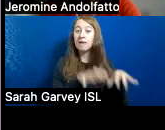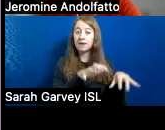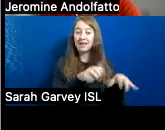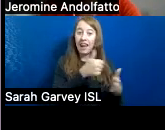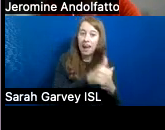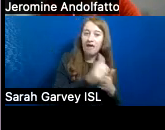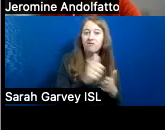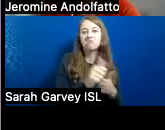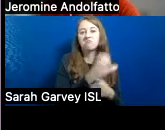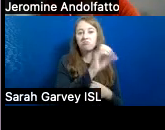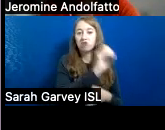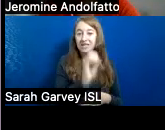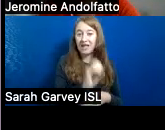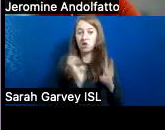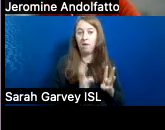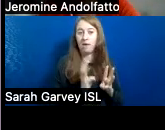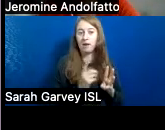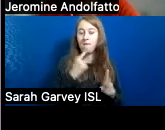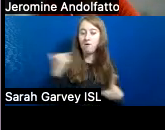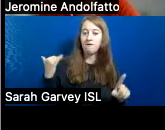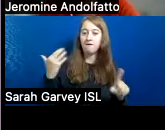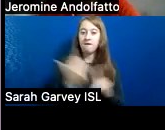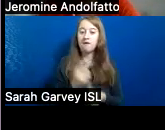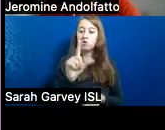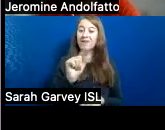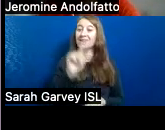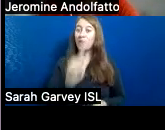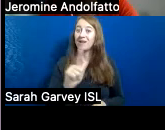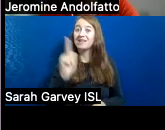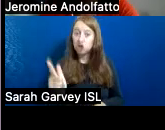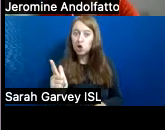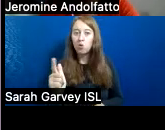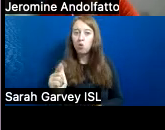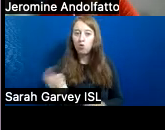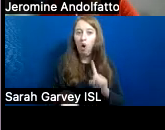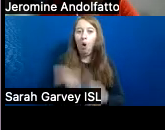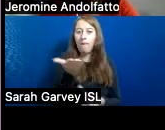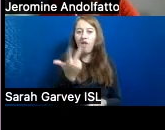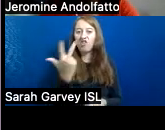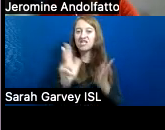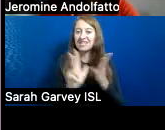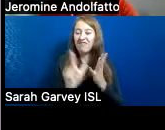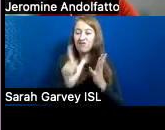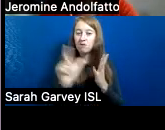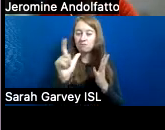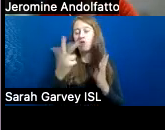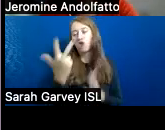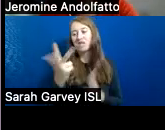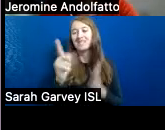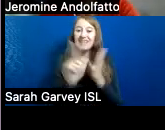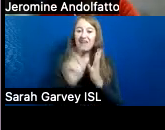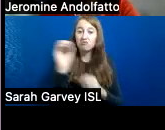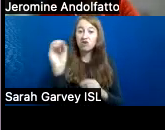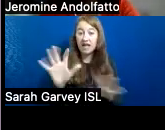In 2022, it was about 37%. And the parliamentary term between 2017 and